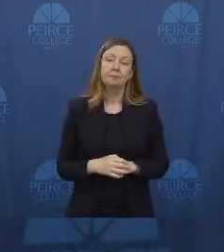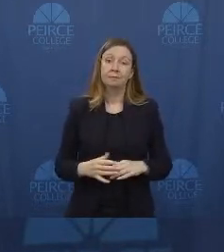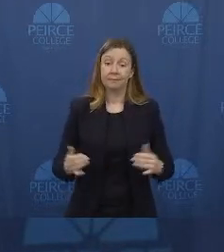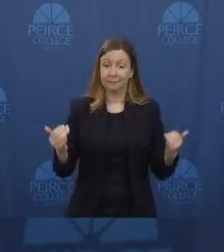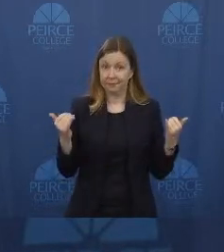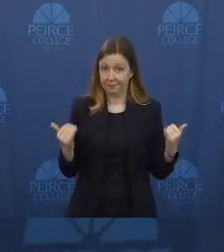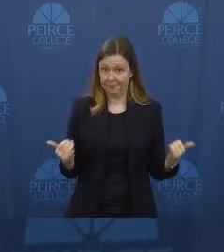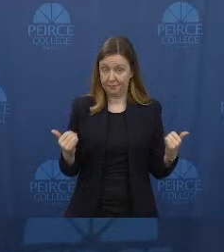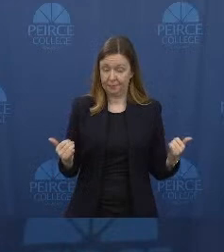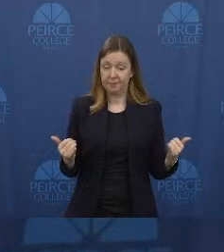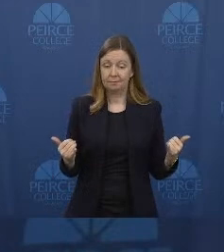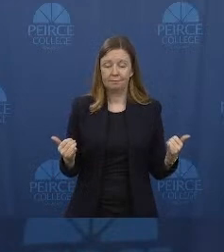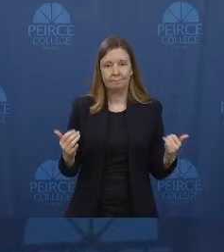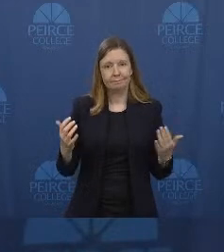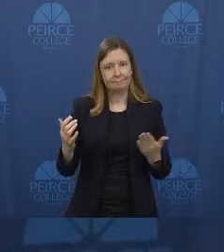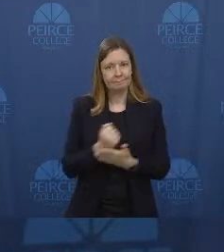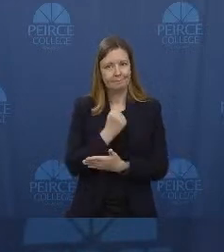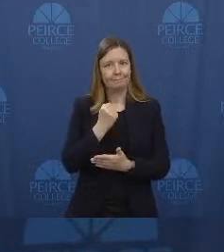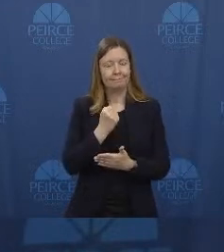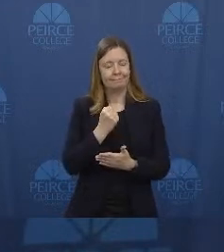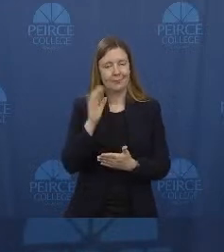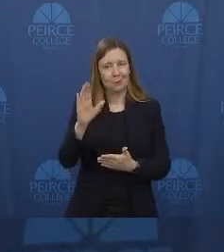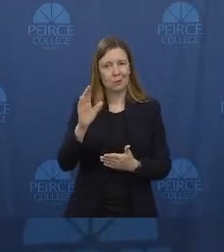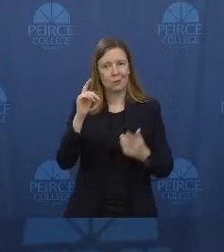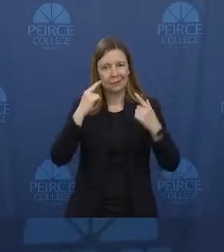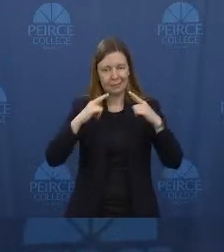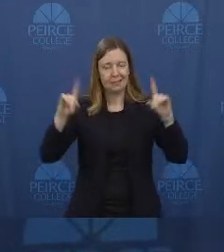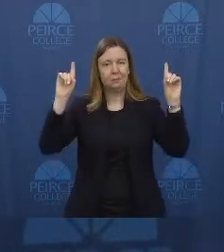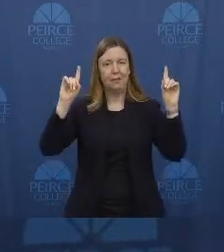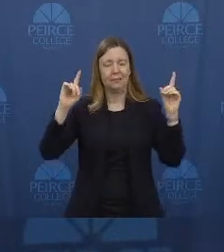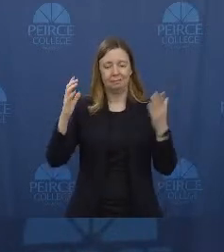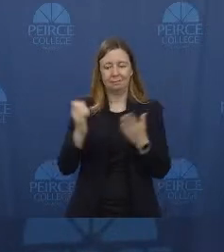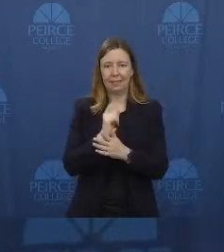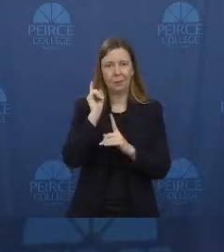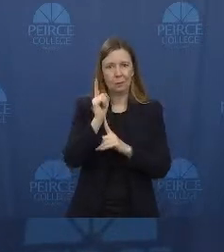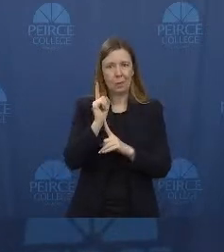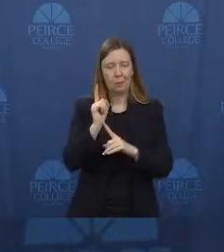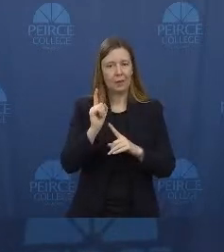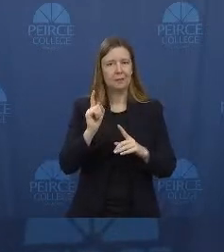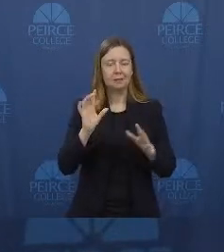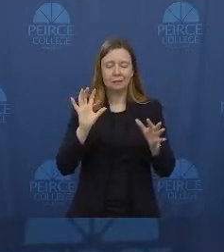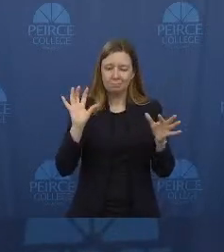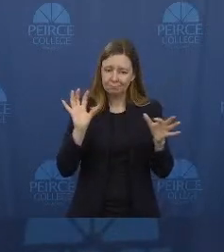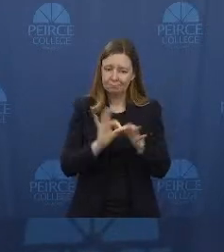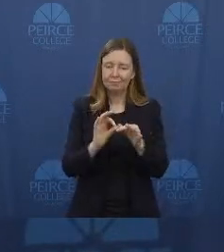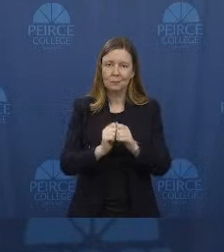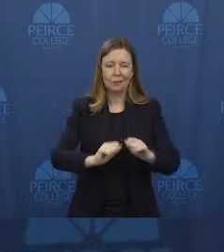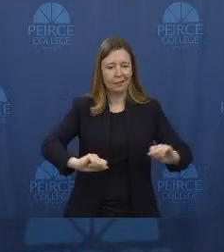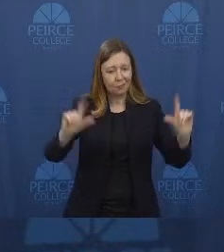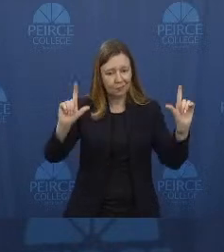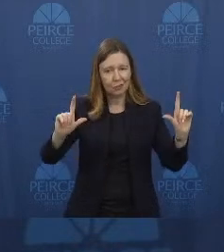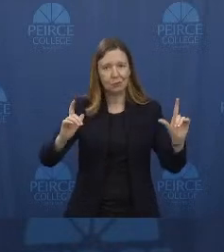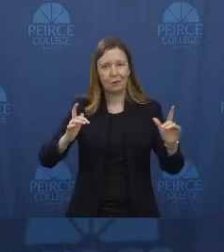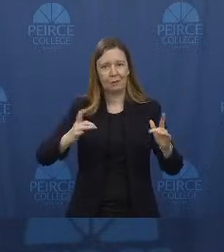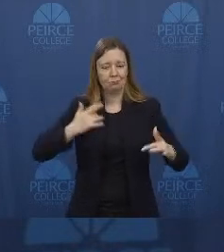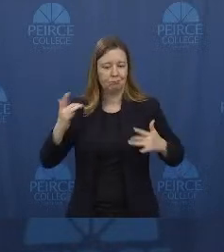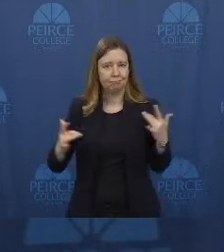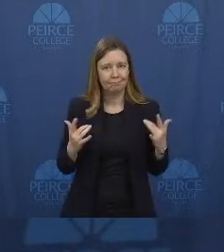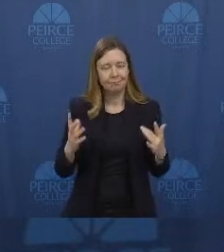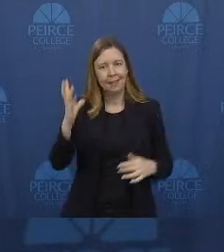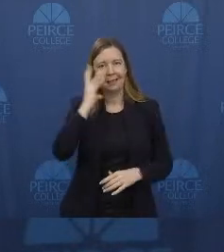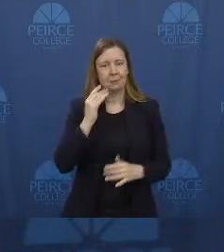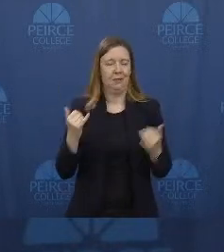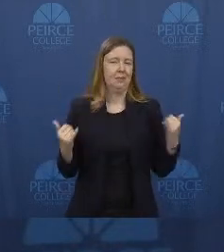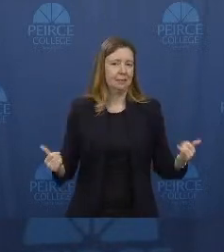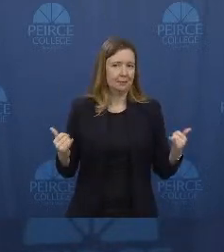tonight, relish your achievement. Take a moment to connect with the virtual energy and experience of this